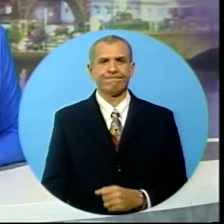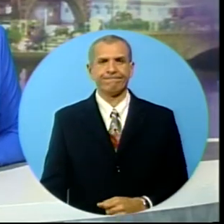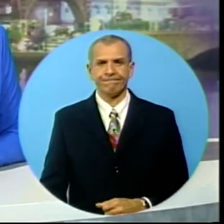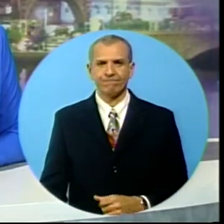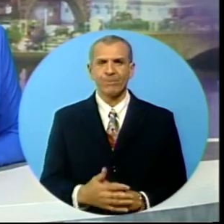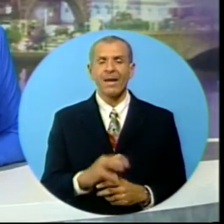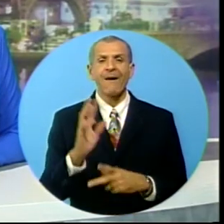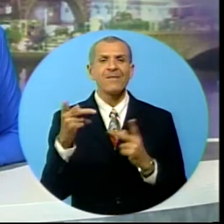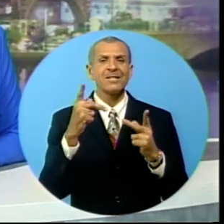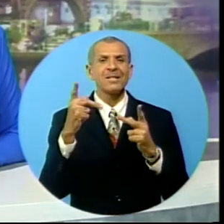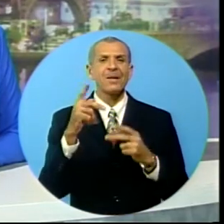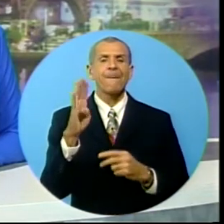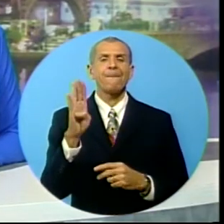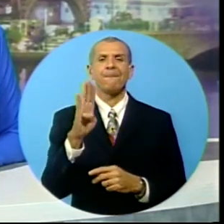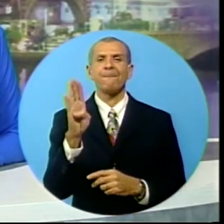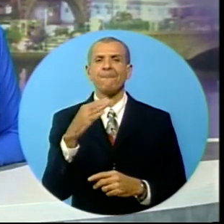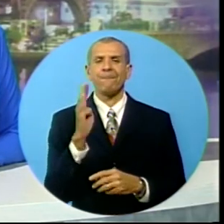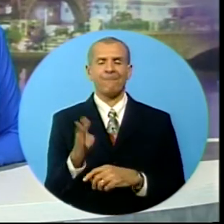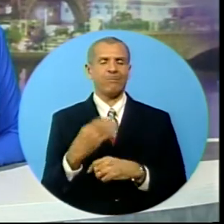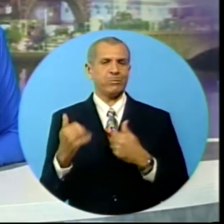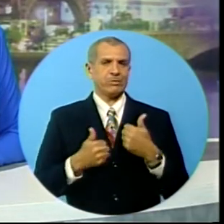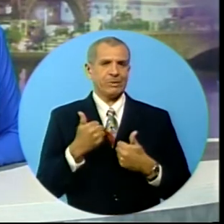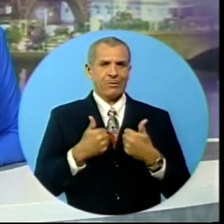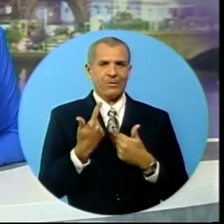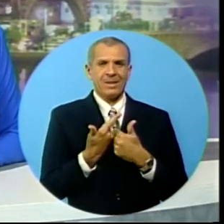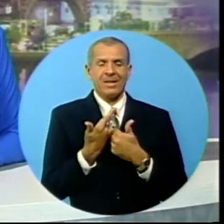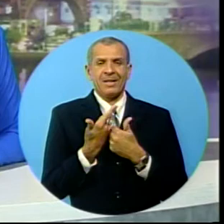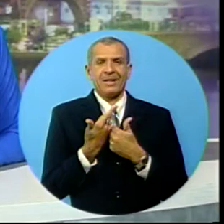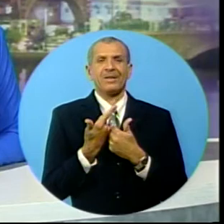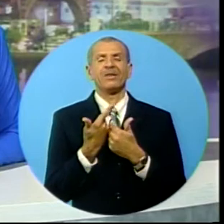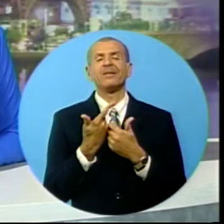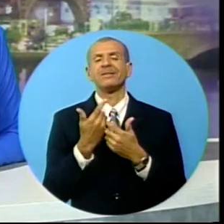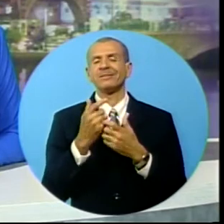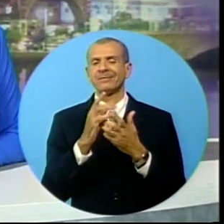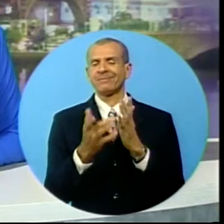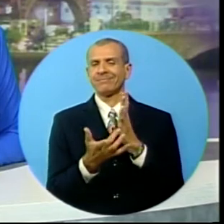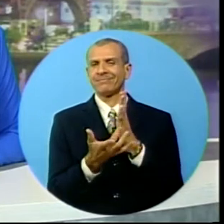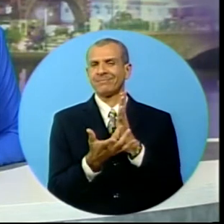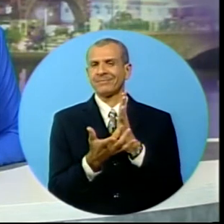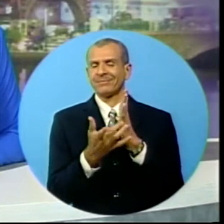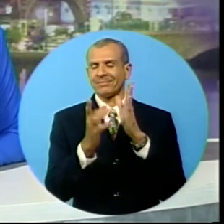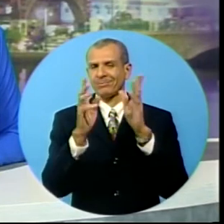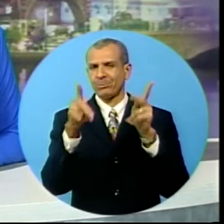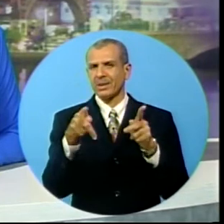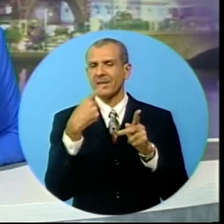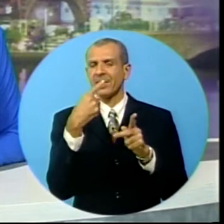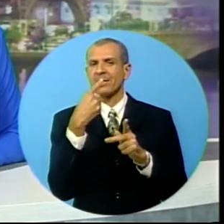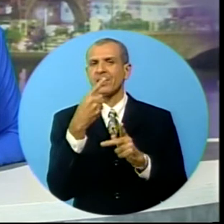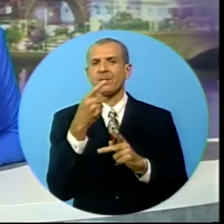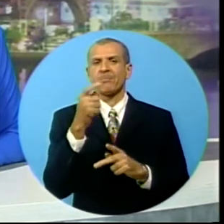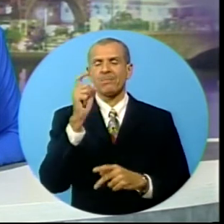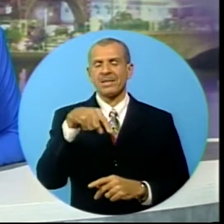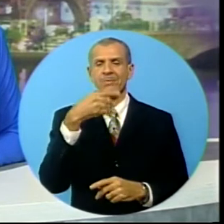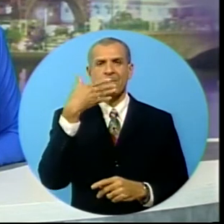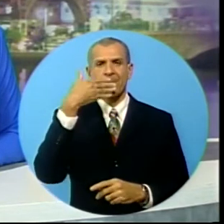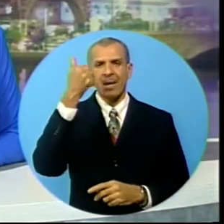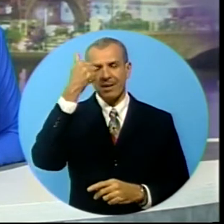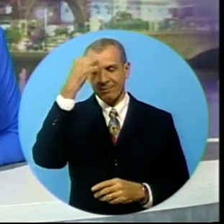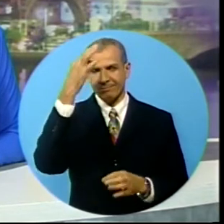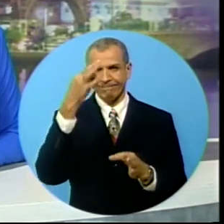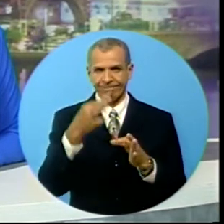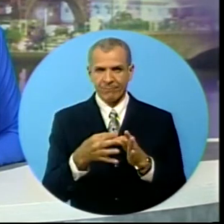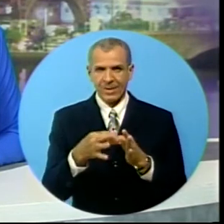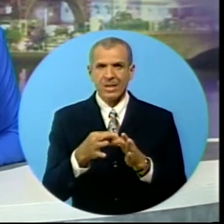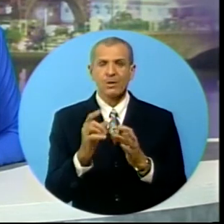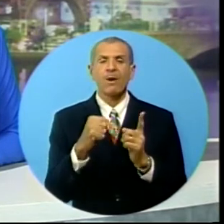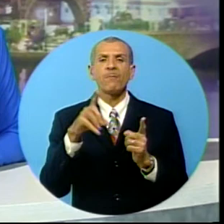A visiting behavioral scientist is pleased with the effort being made to encourage people to make better health-related choices. That assessment